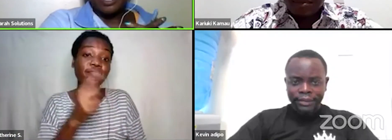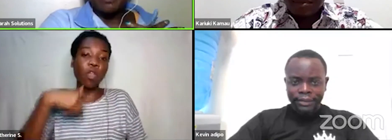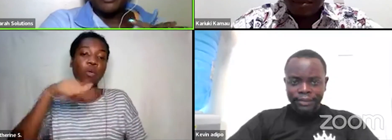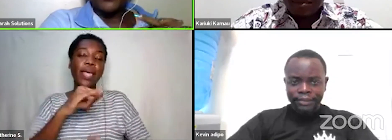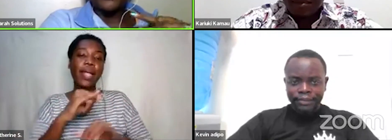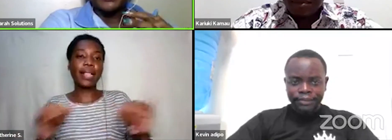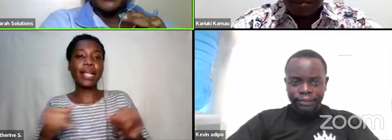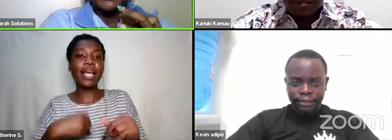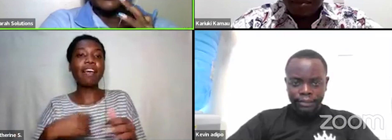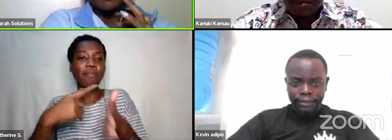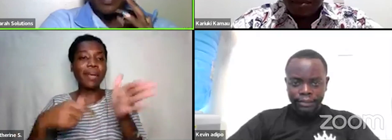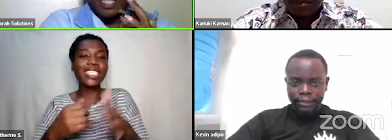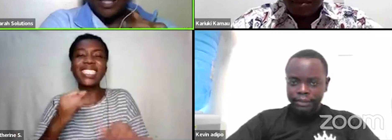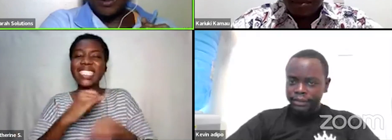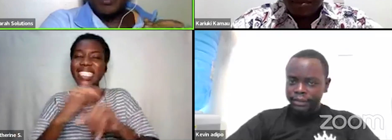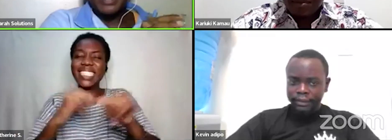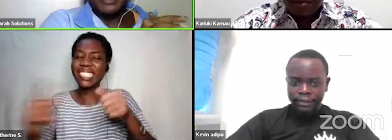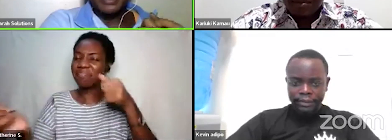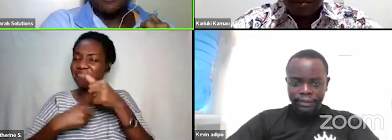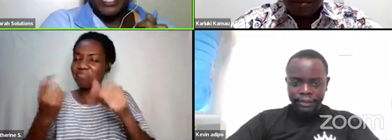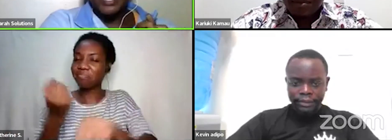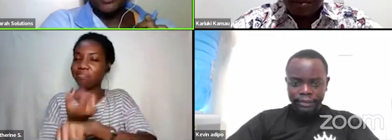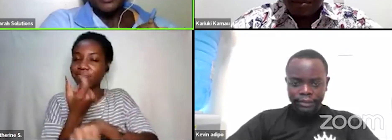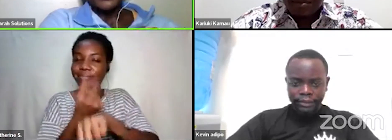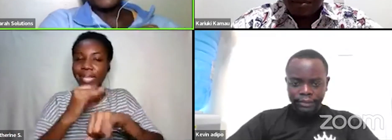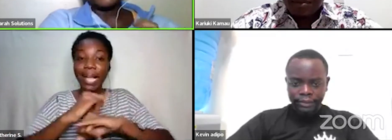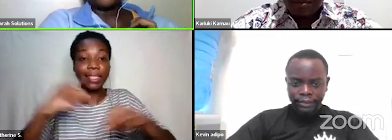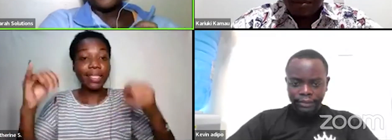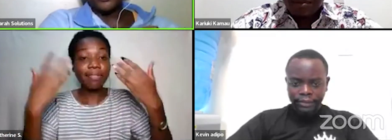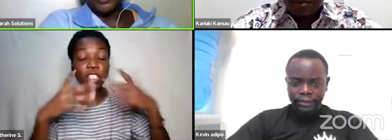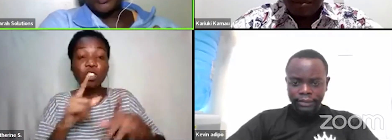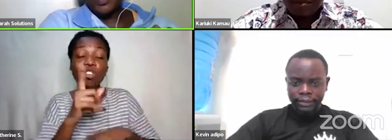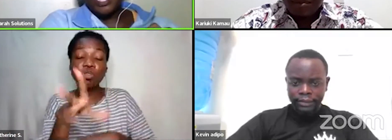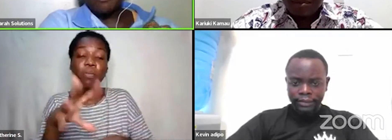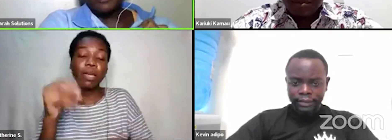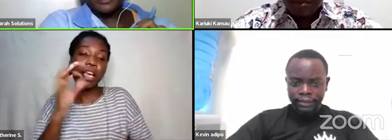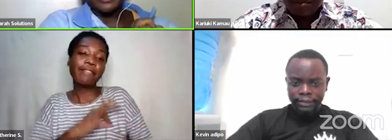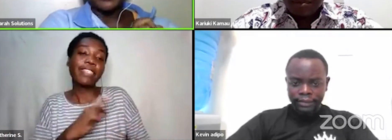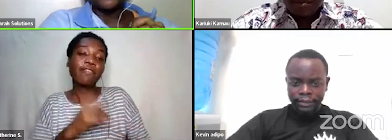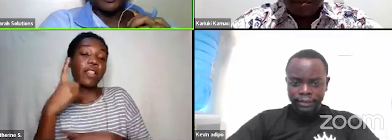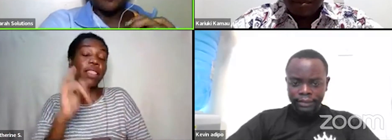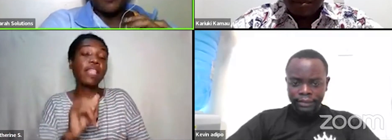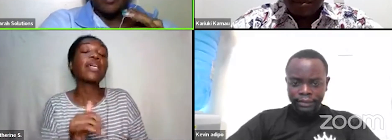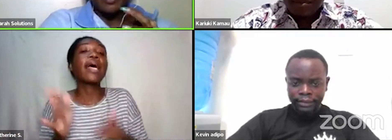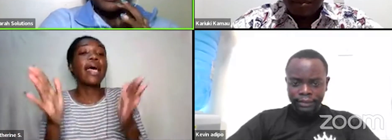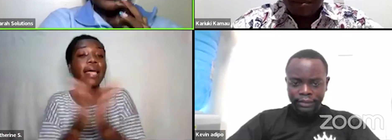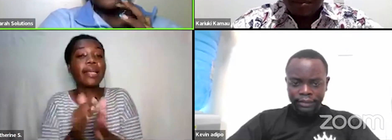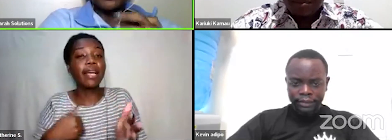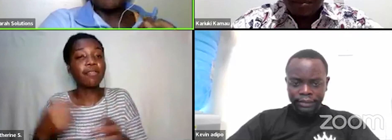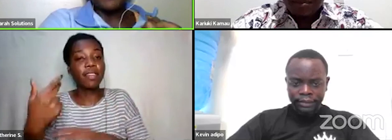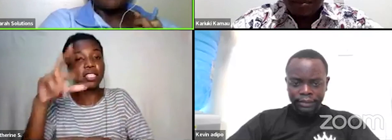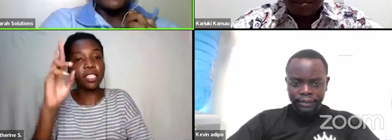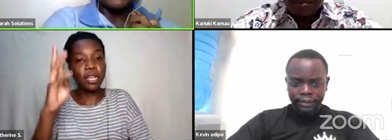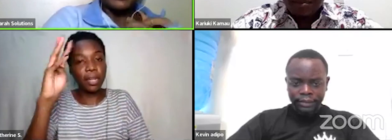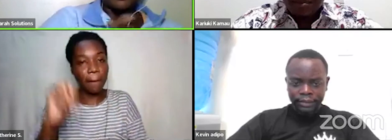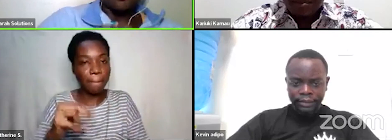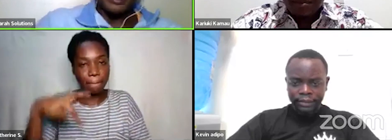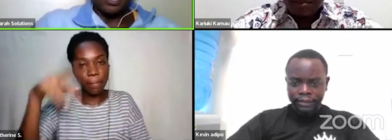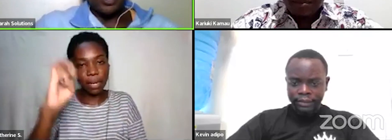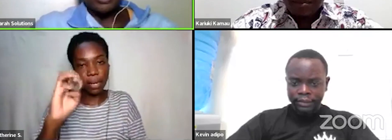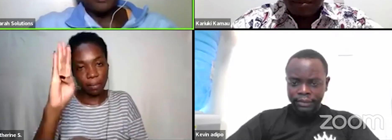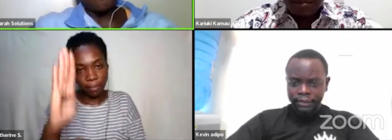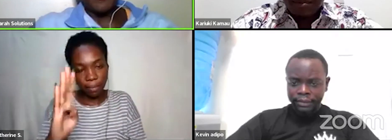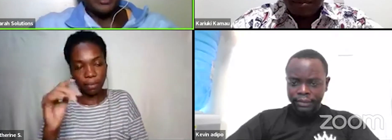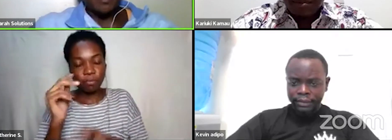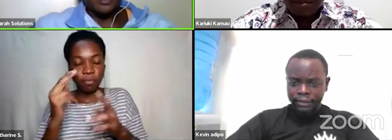that cleans your carpet within 6 minutes. So please take advantage. And then we also have HRMPEB. HRMPEB is the